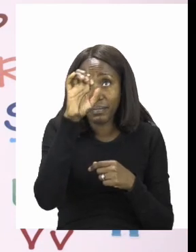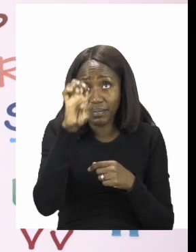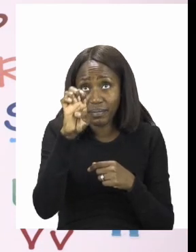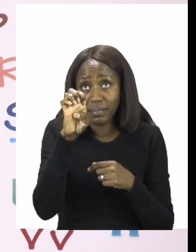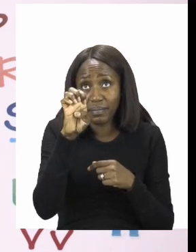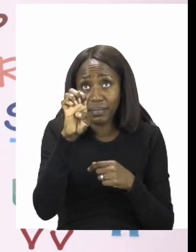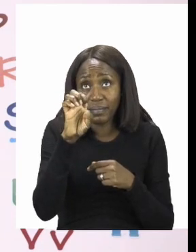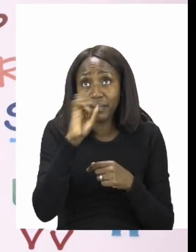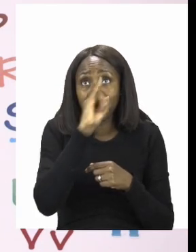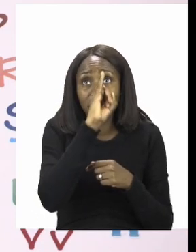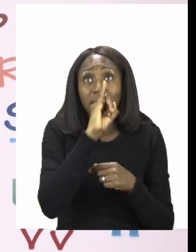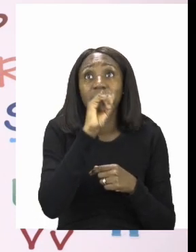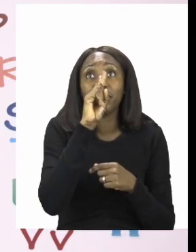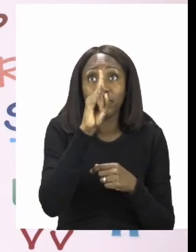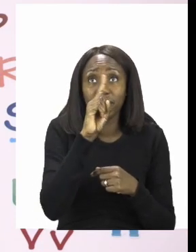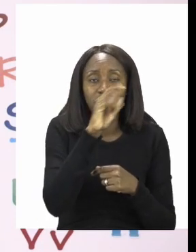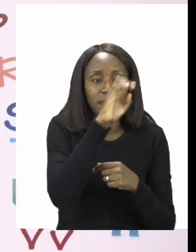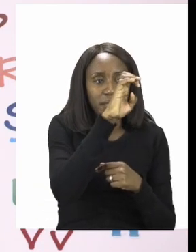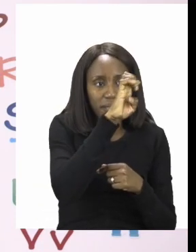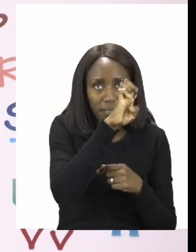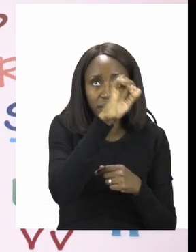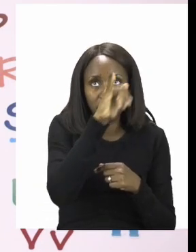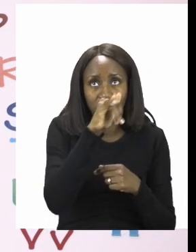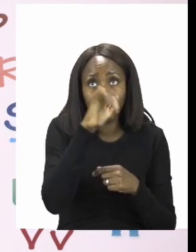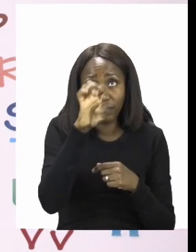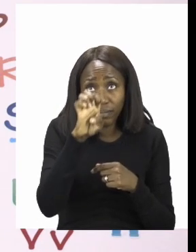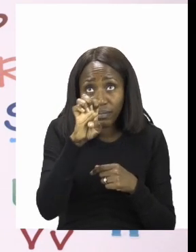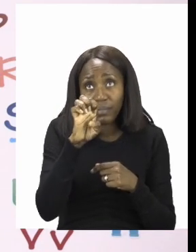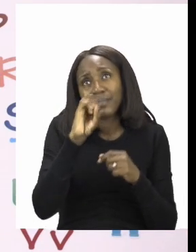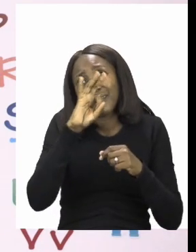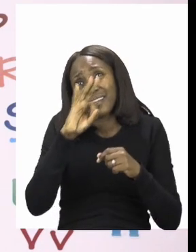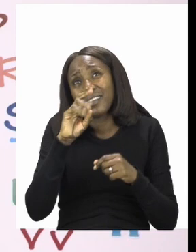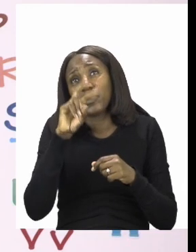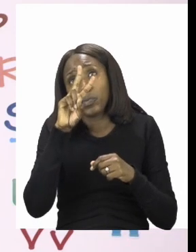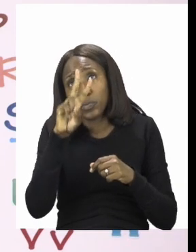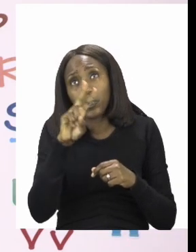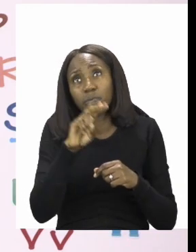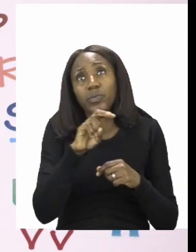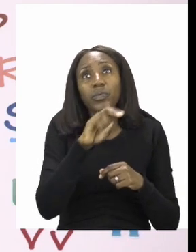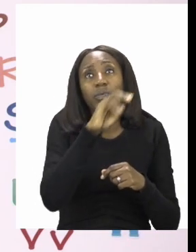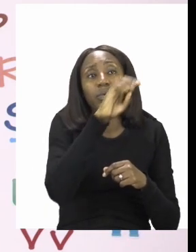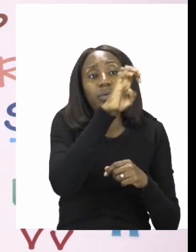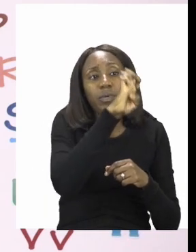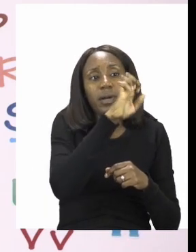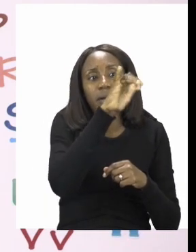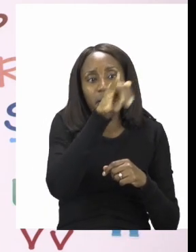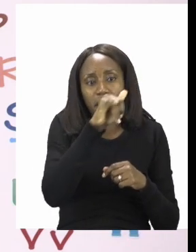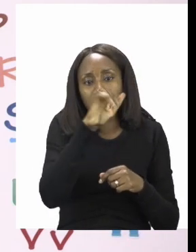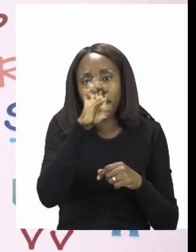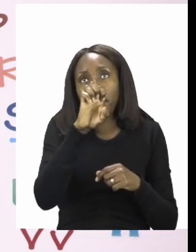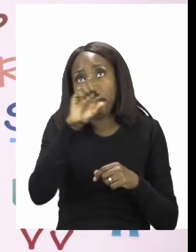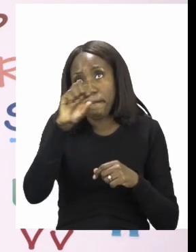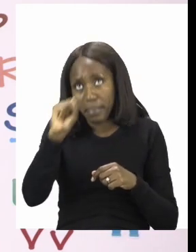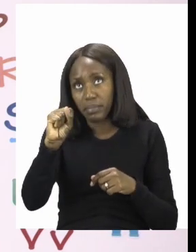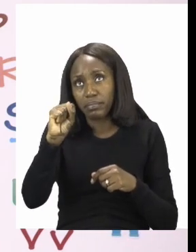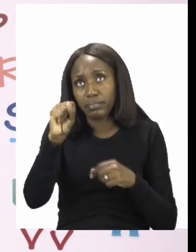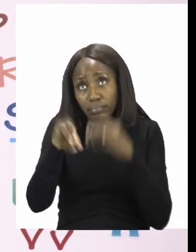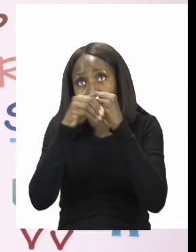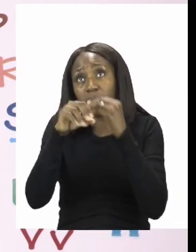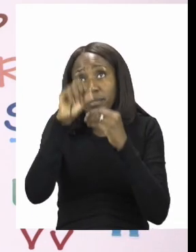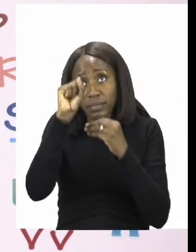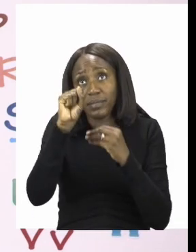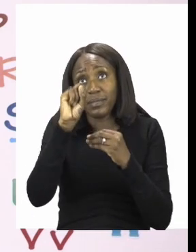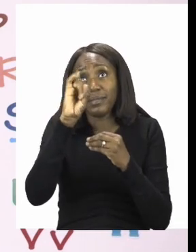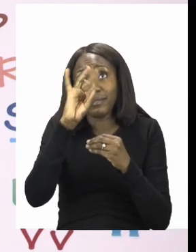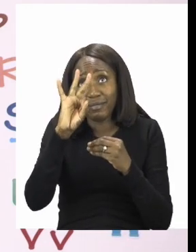is called eye, but when there are two, we say eyes. So, let